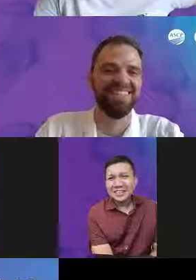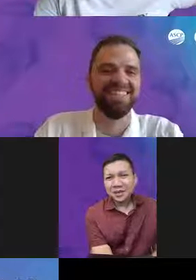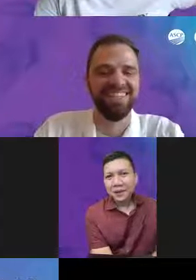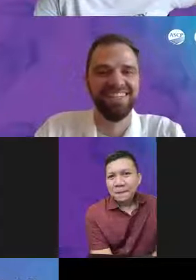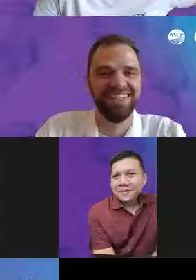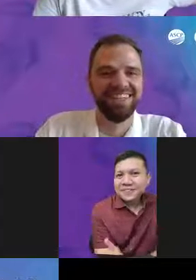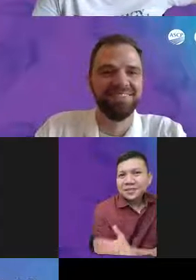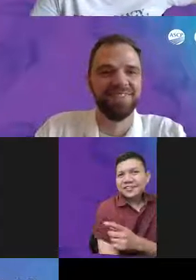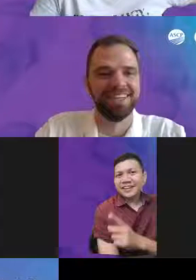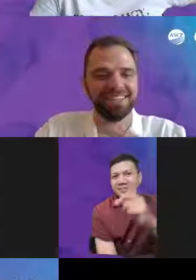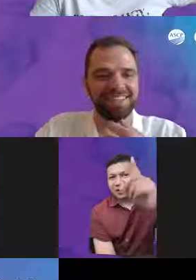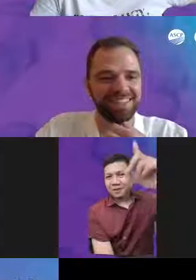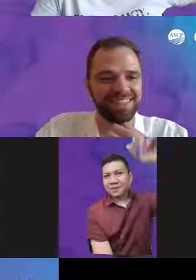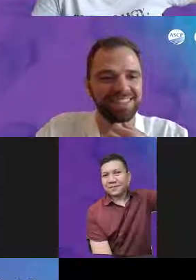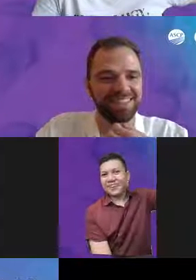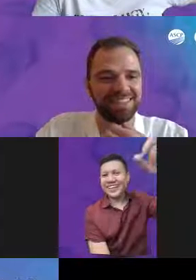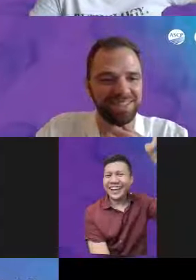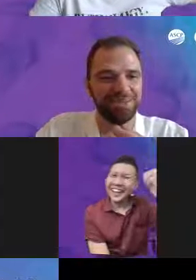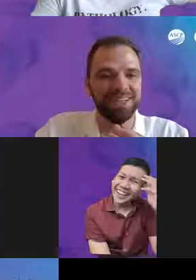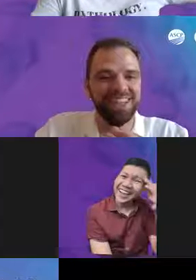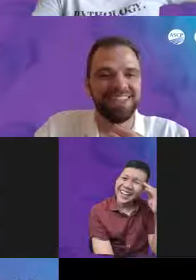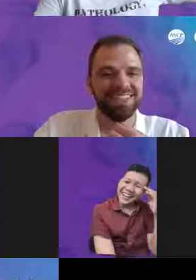All right. See those seconds go up.